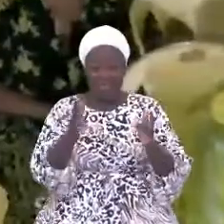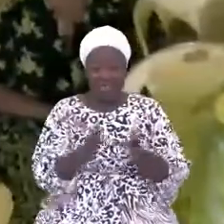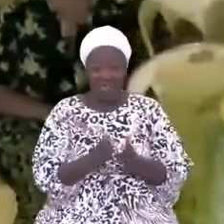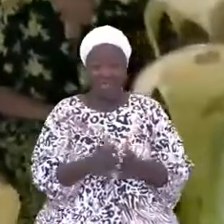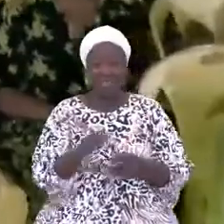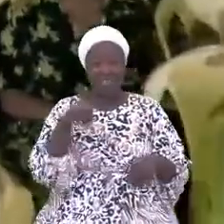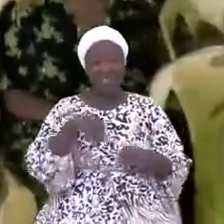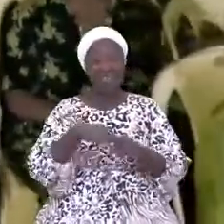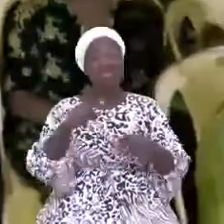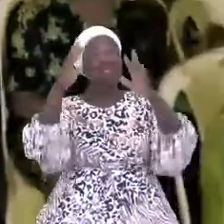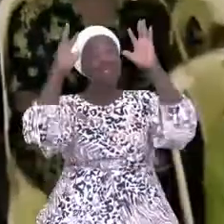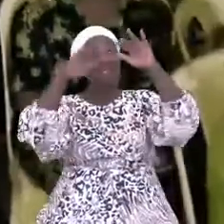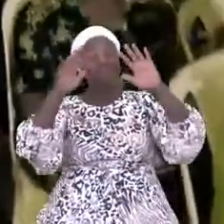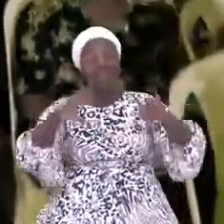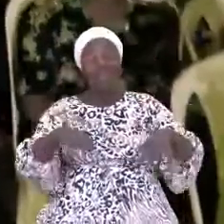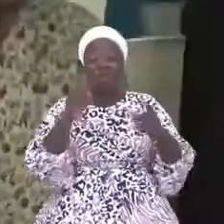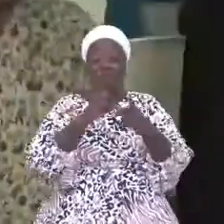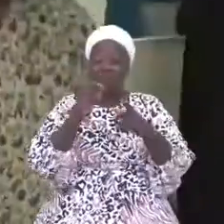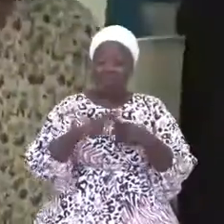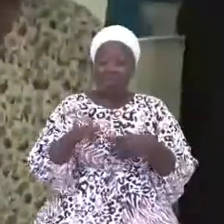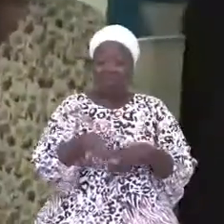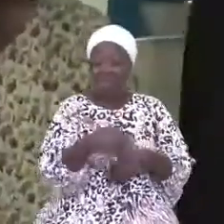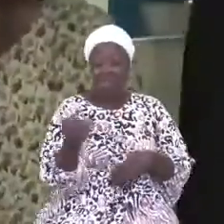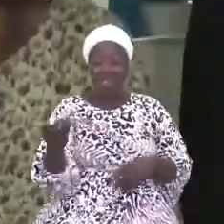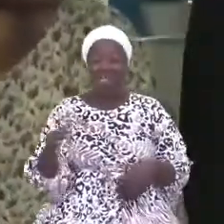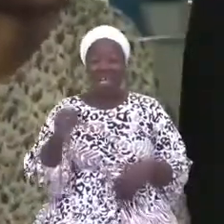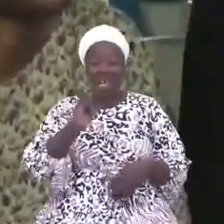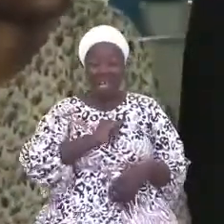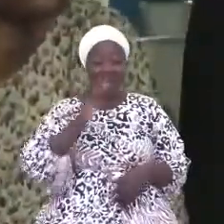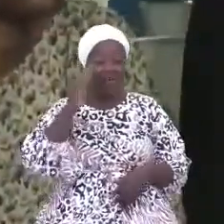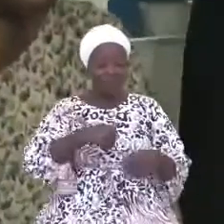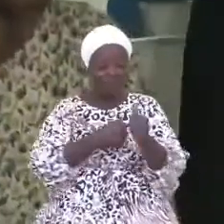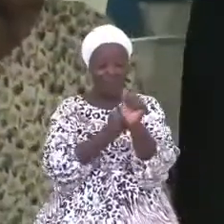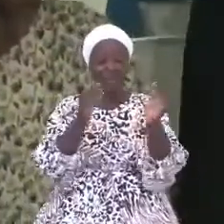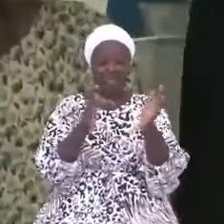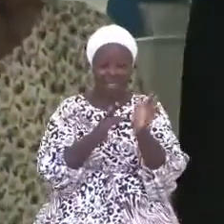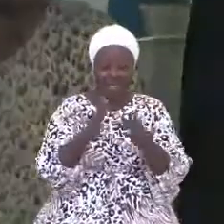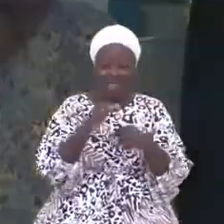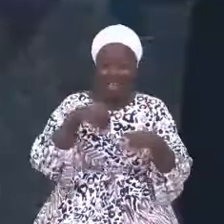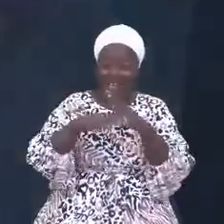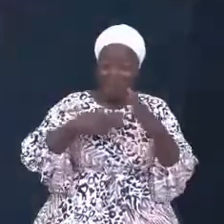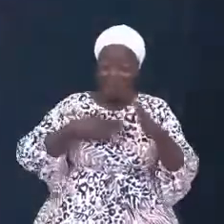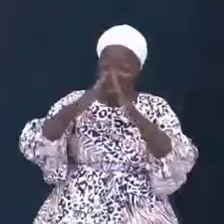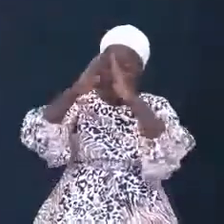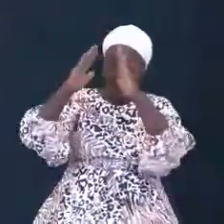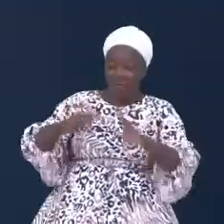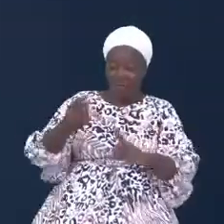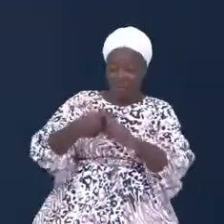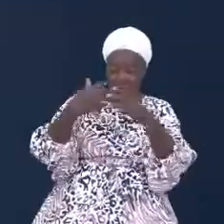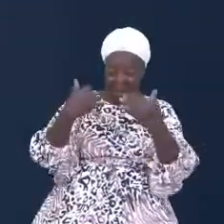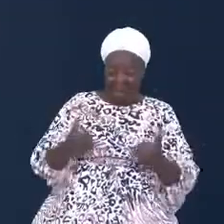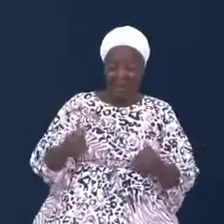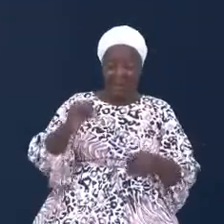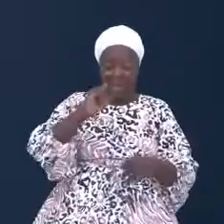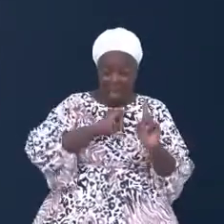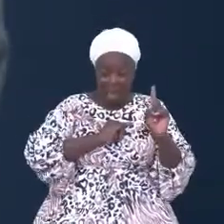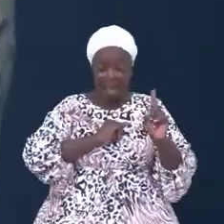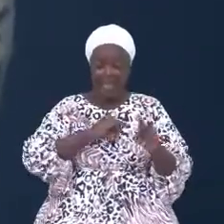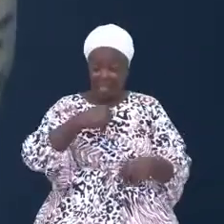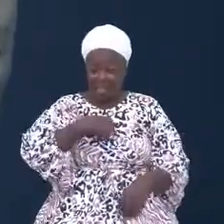my village, I will follow Jesus. In my apartment, from now on, I will